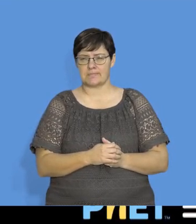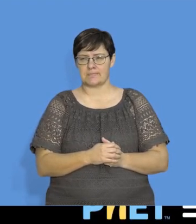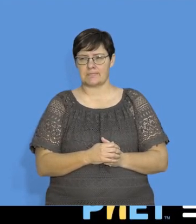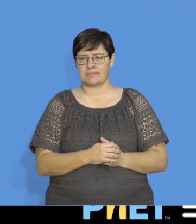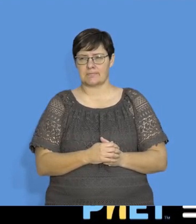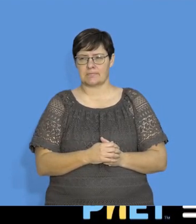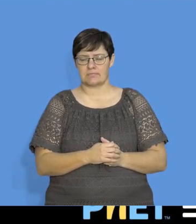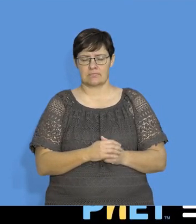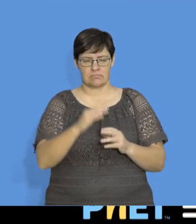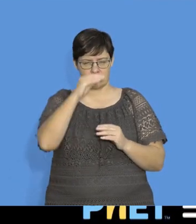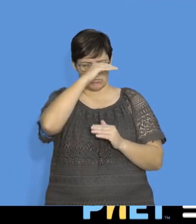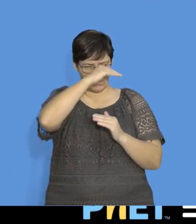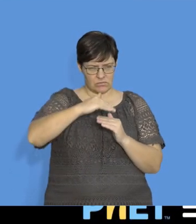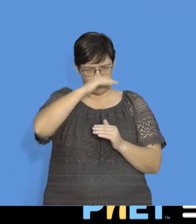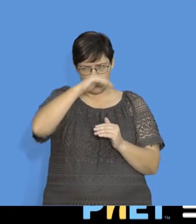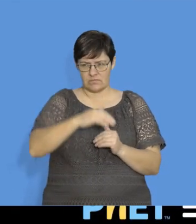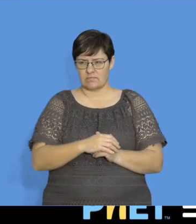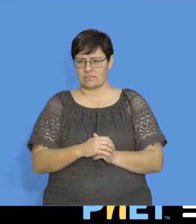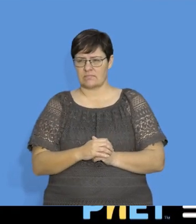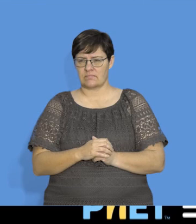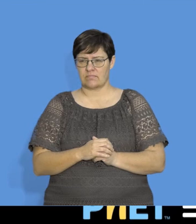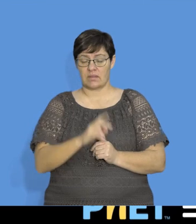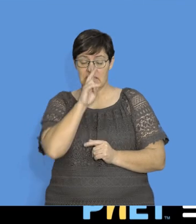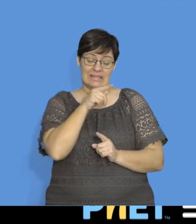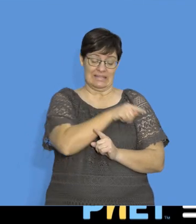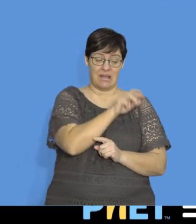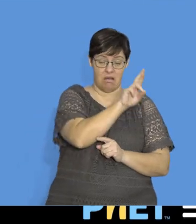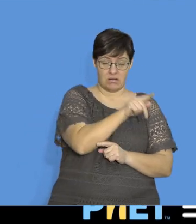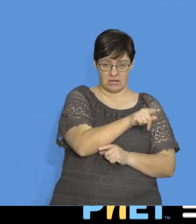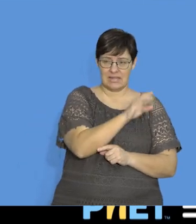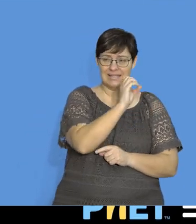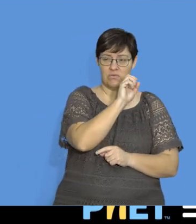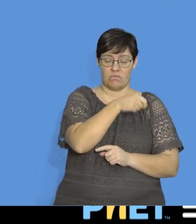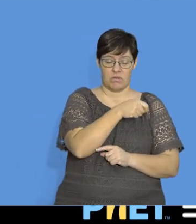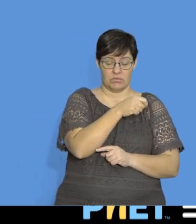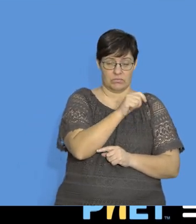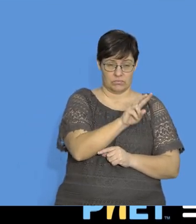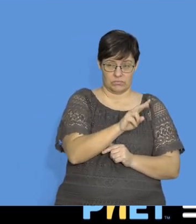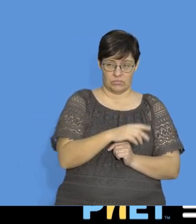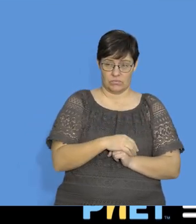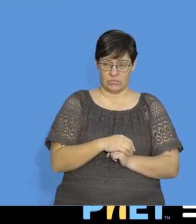Actually, let's see if we move. Look at, I'd like you to focus on the correlation. Now is 0.26.